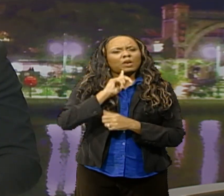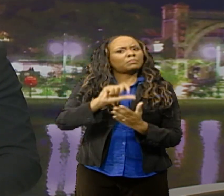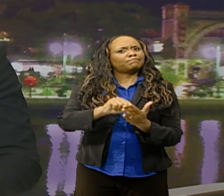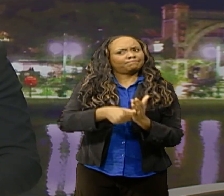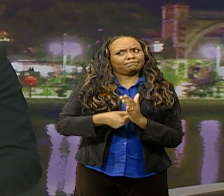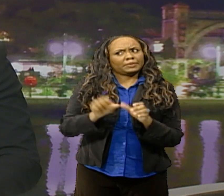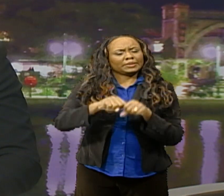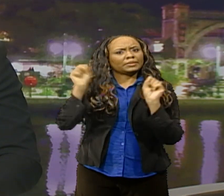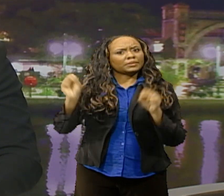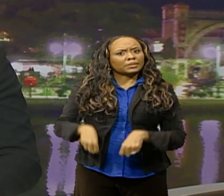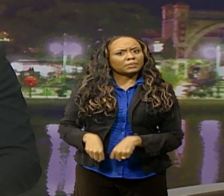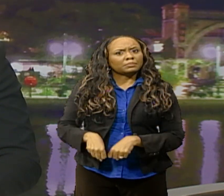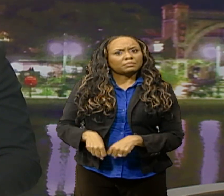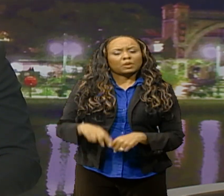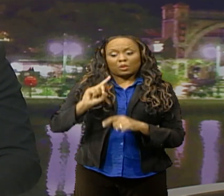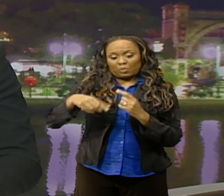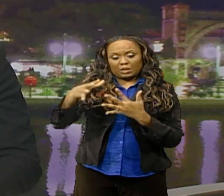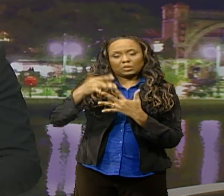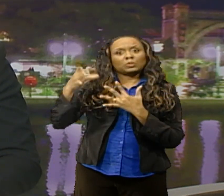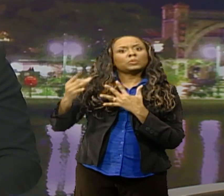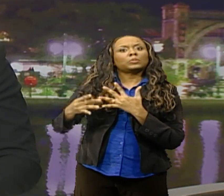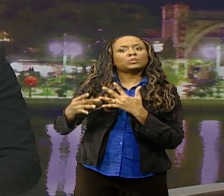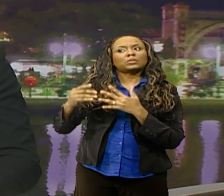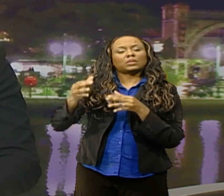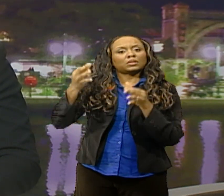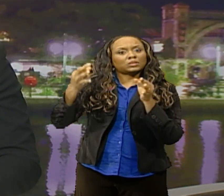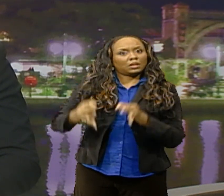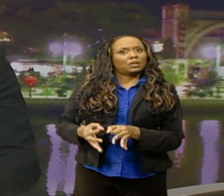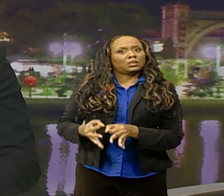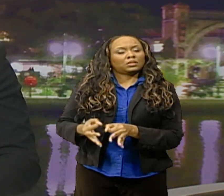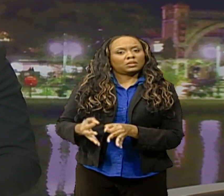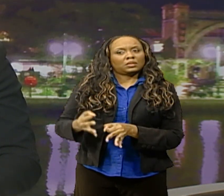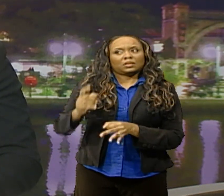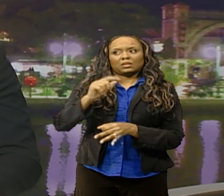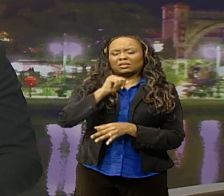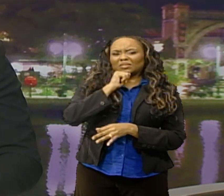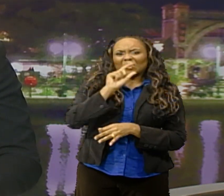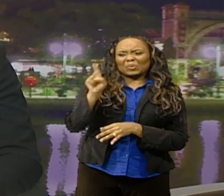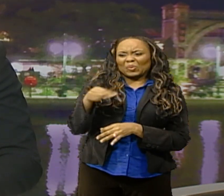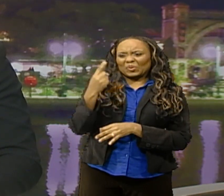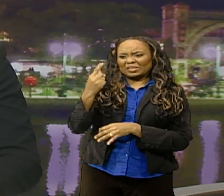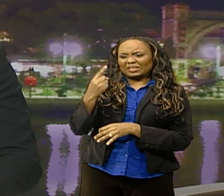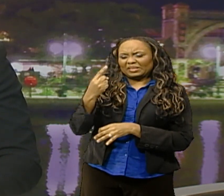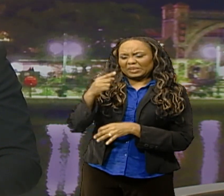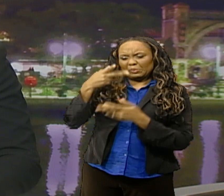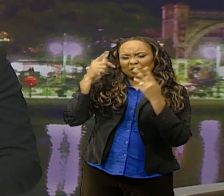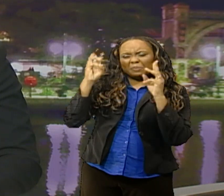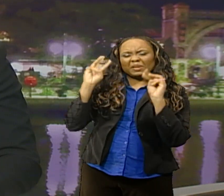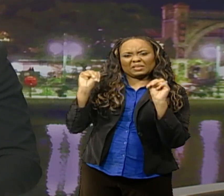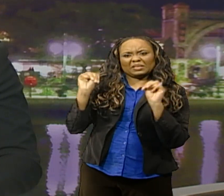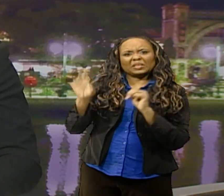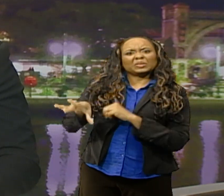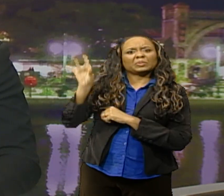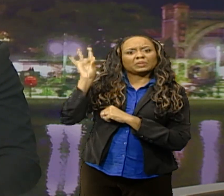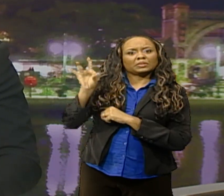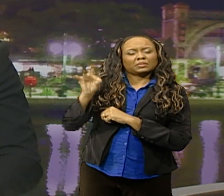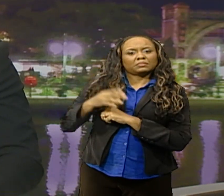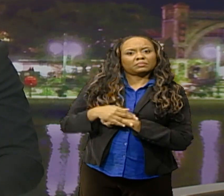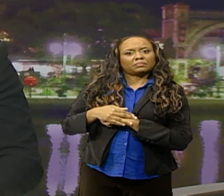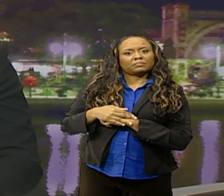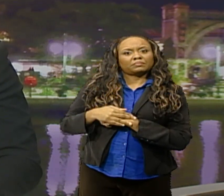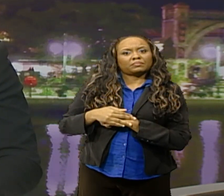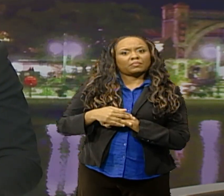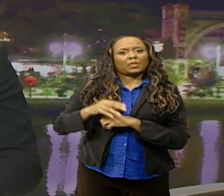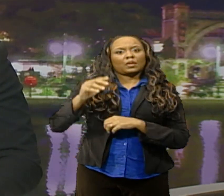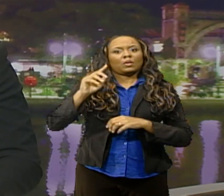the appointment of judges should not be left to the office of Prime Minister. With respect to the Trinidad and Tobago-based CCJ,